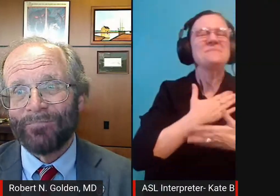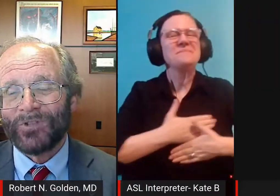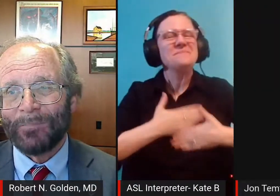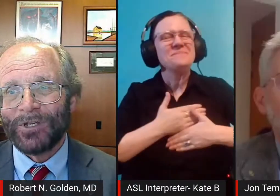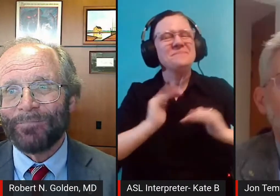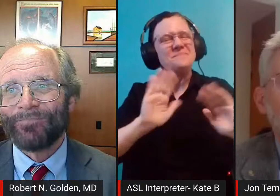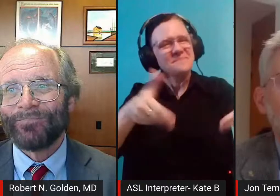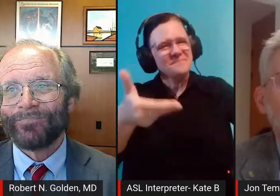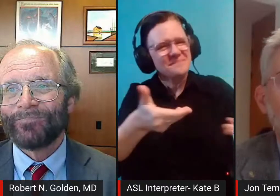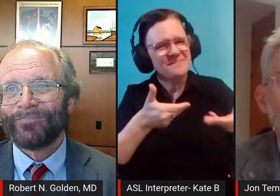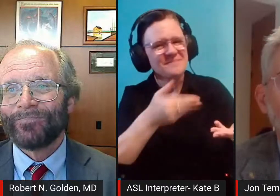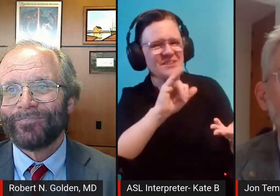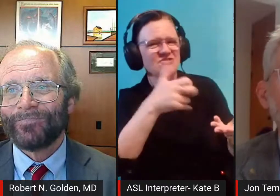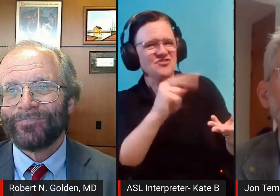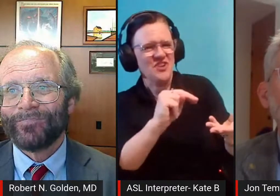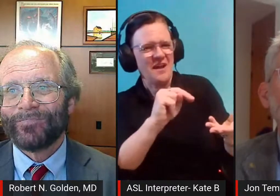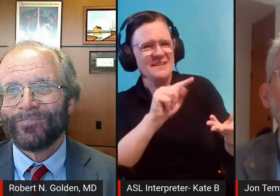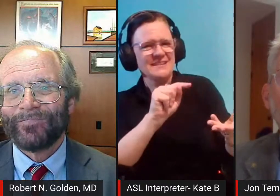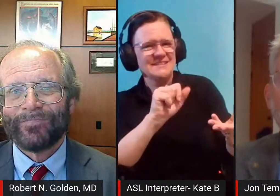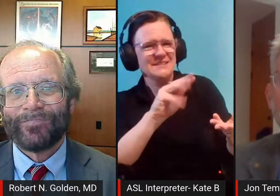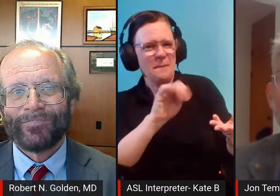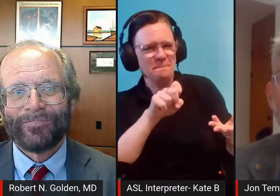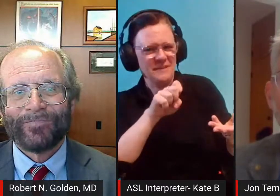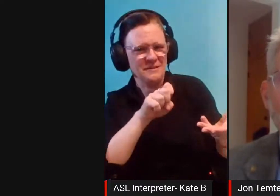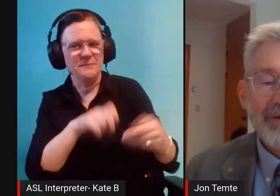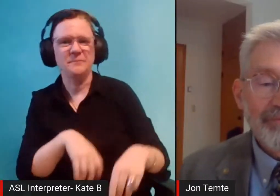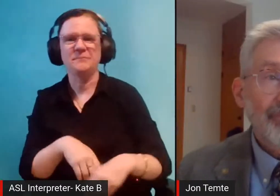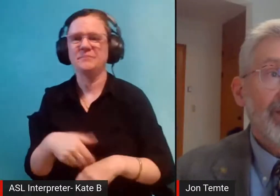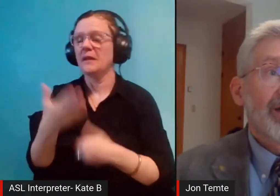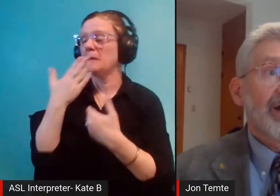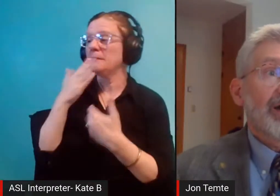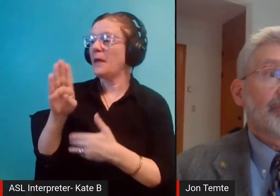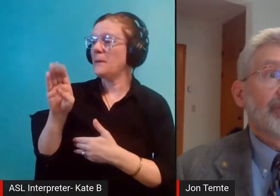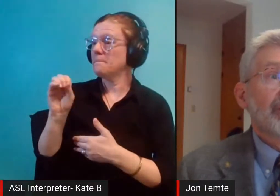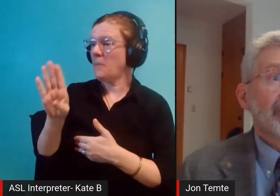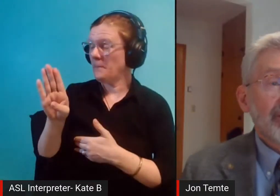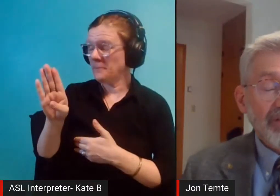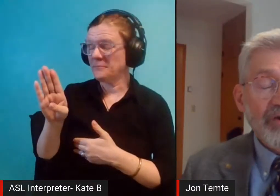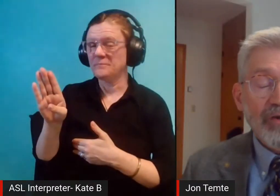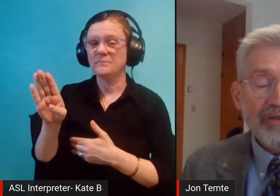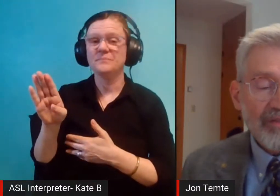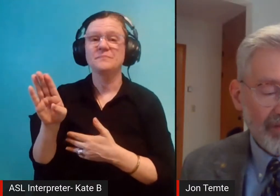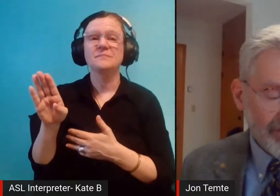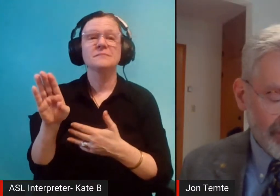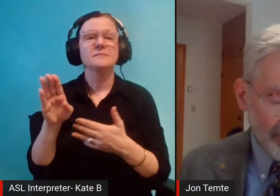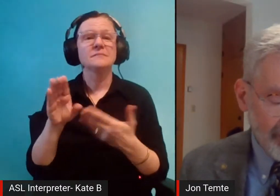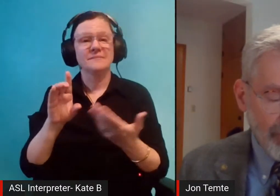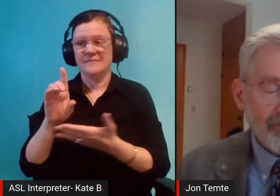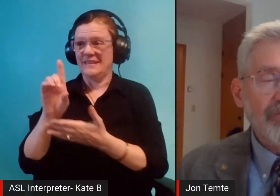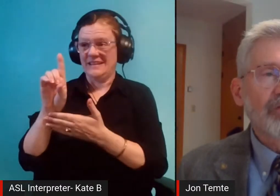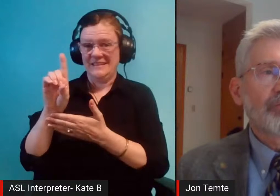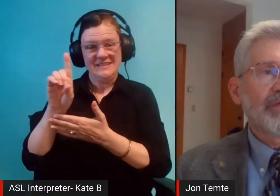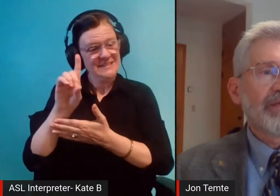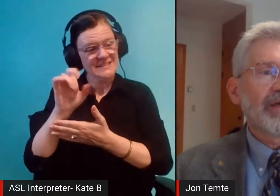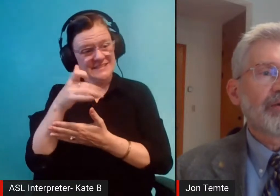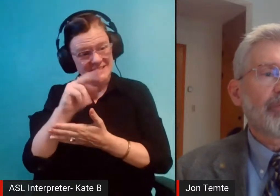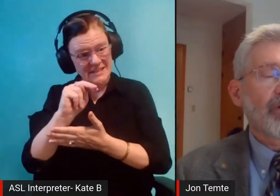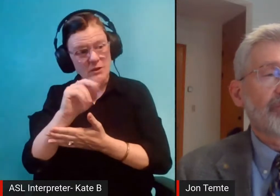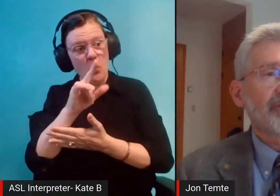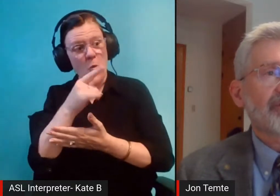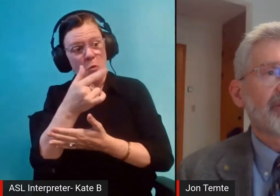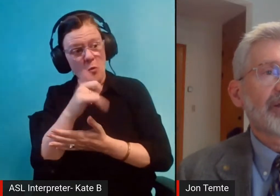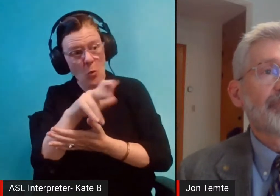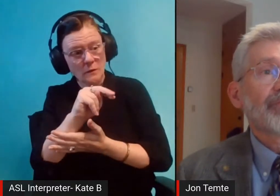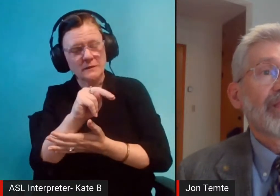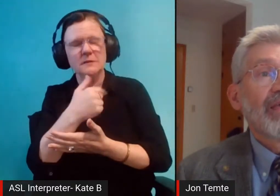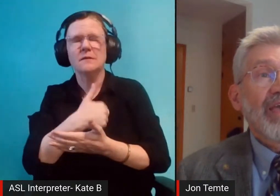to John Tempte. Well, thank you so much, Bob. Dean Golden, it is wonderful to be